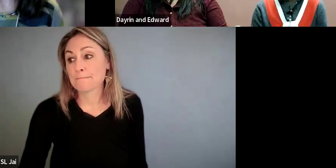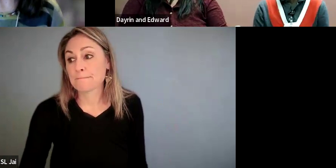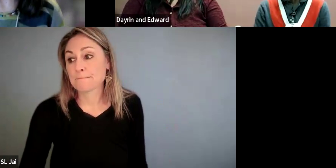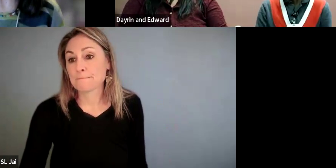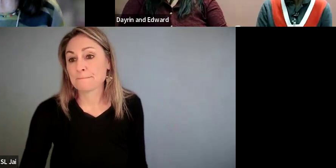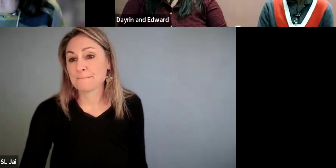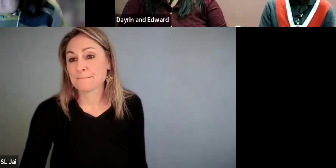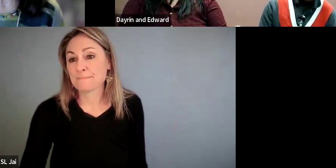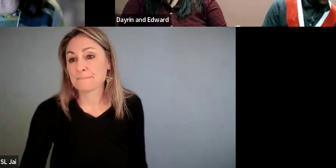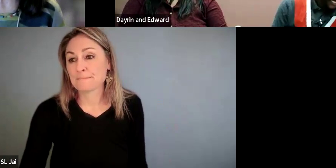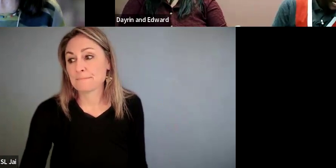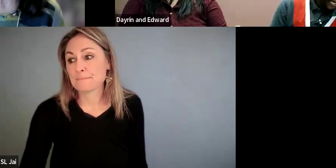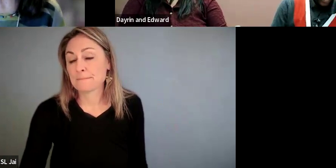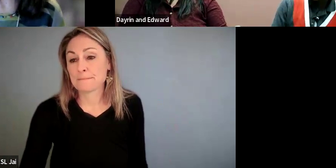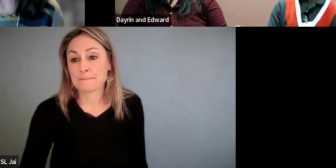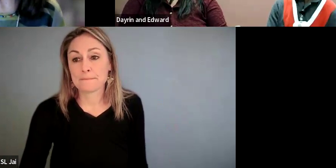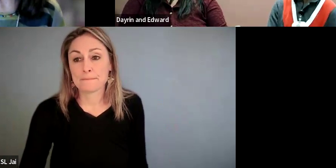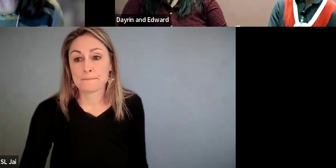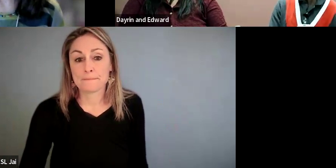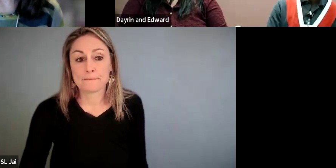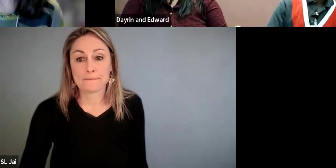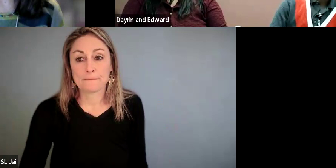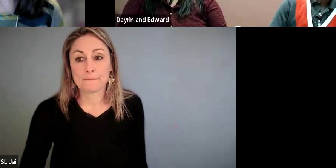Oh, what the heck calling you?